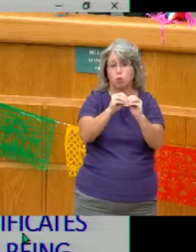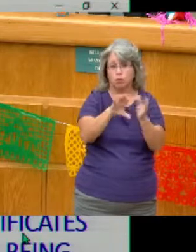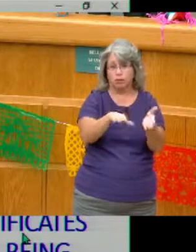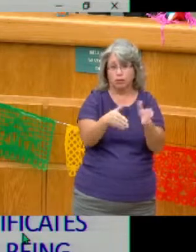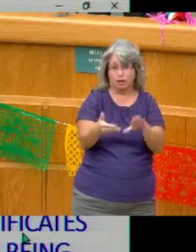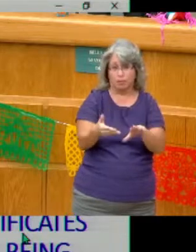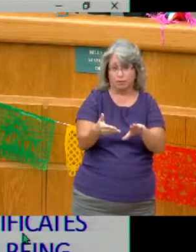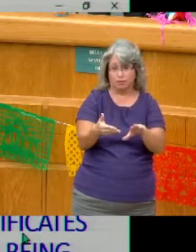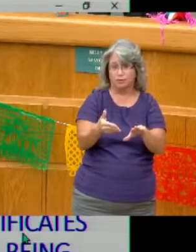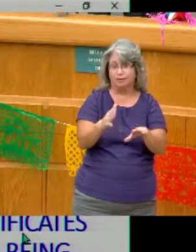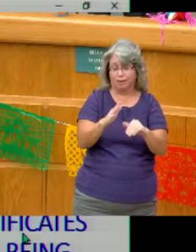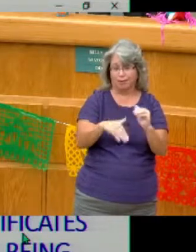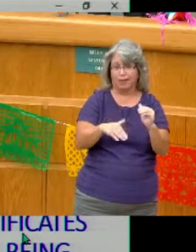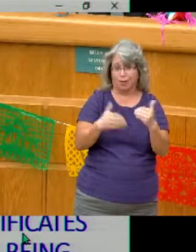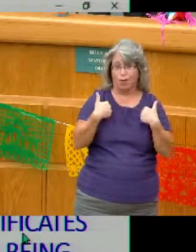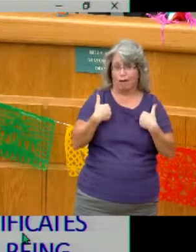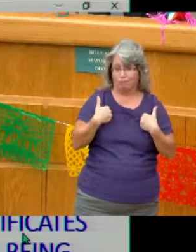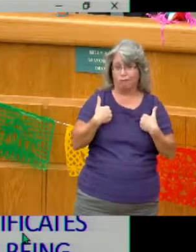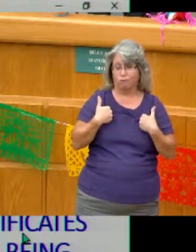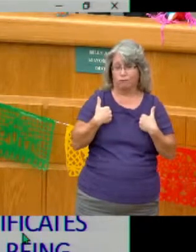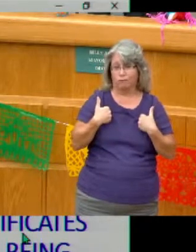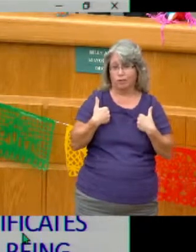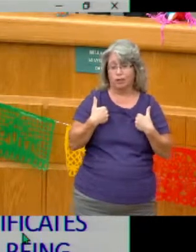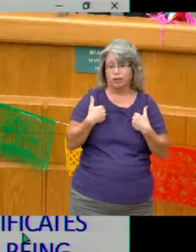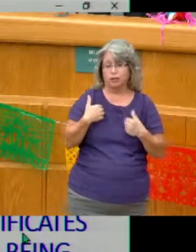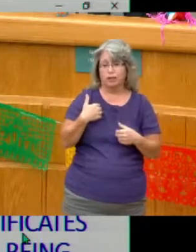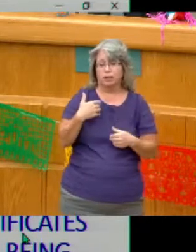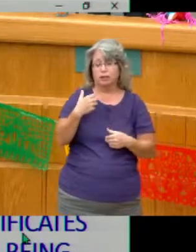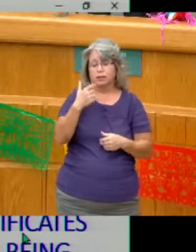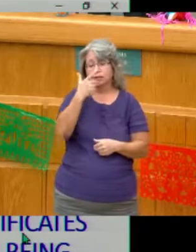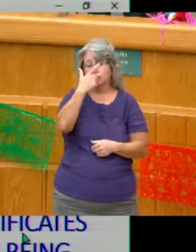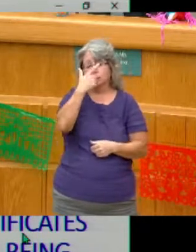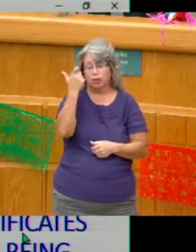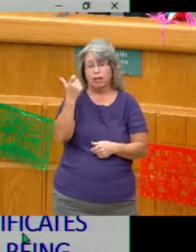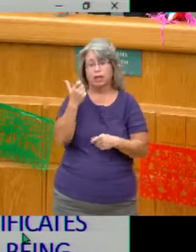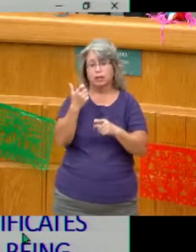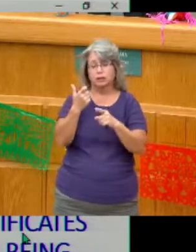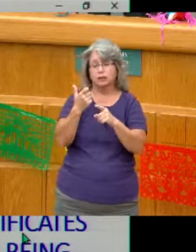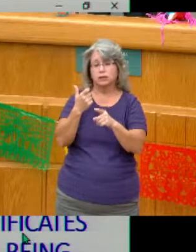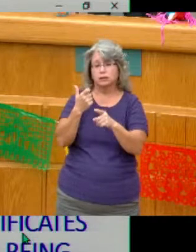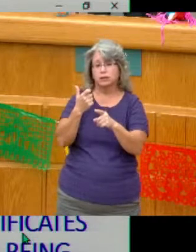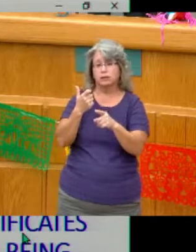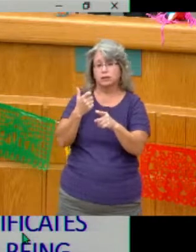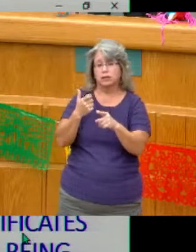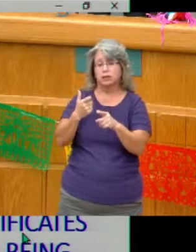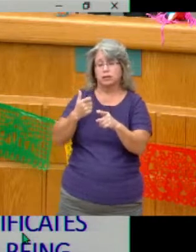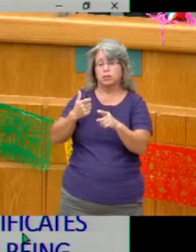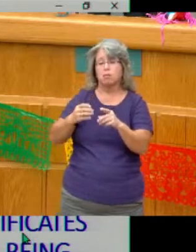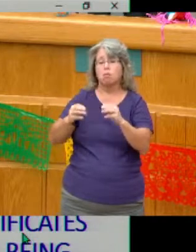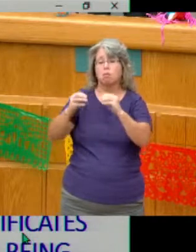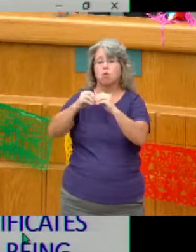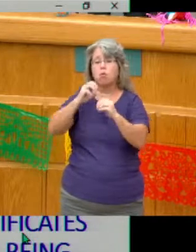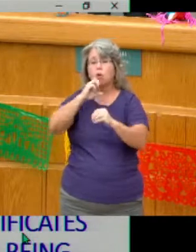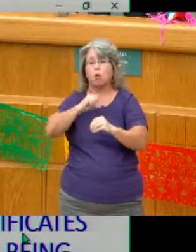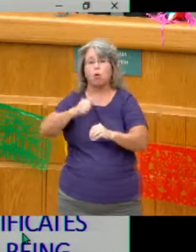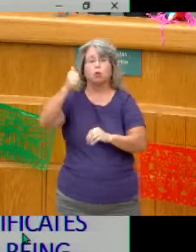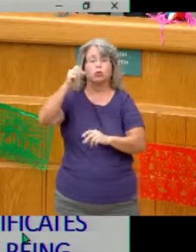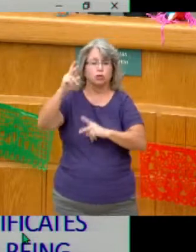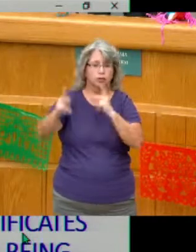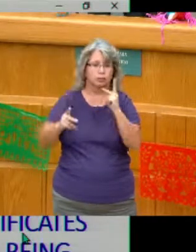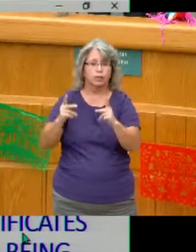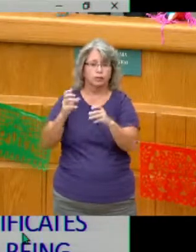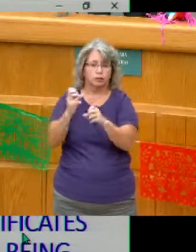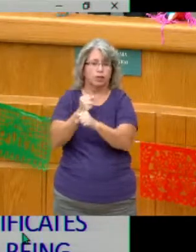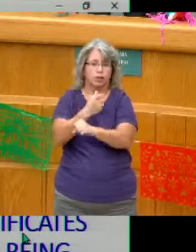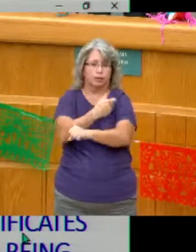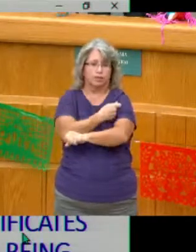now. So the vaccines, especially because there's a disproportionate number of older people that got the vaccines, that's why there's a disproportionate